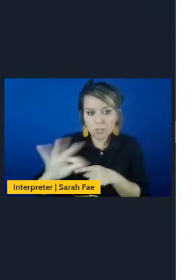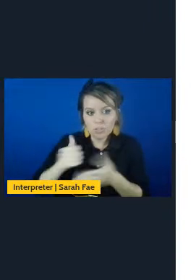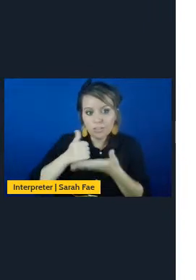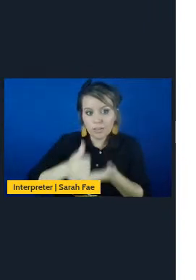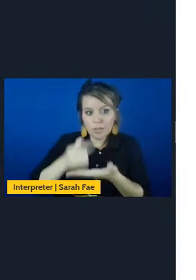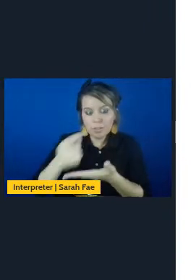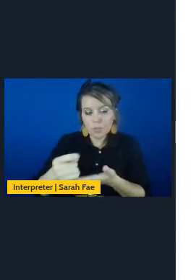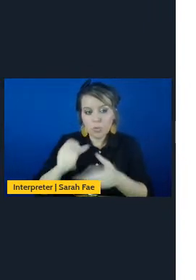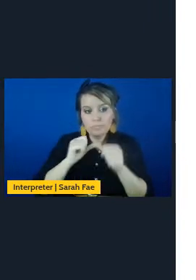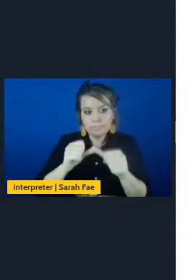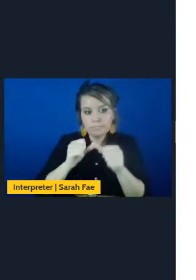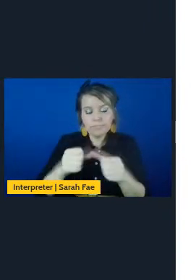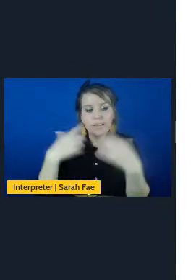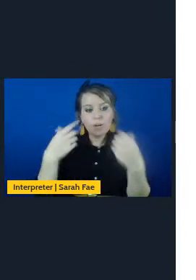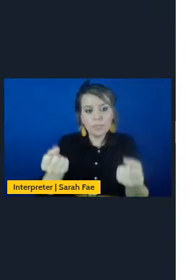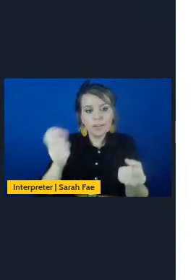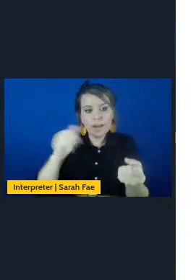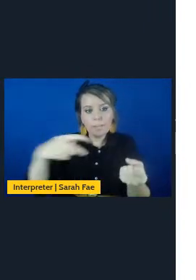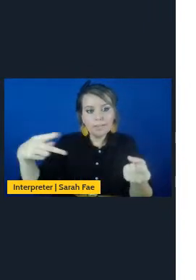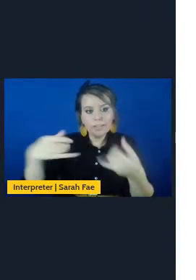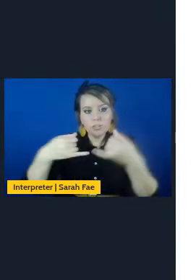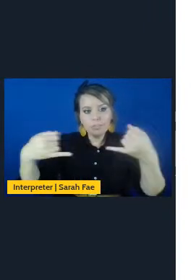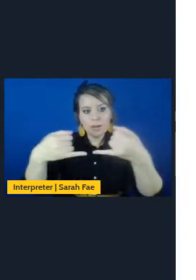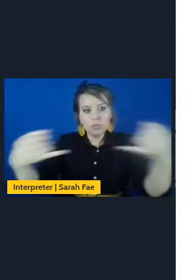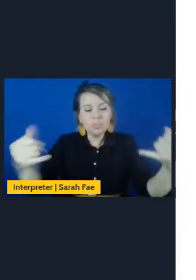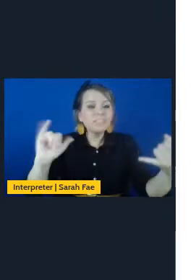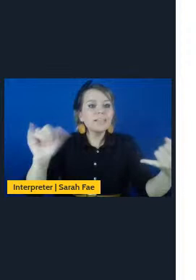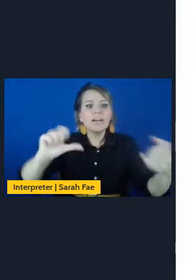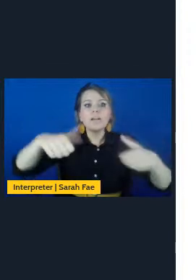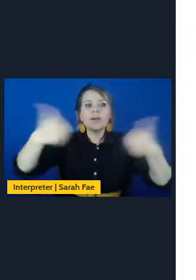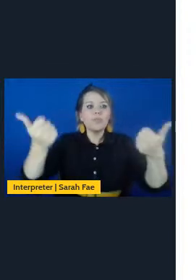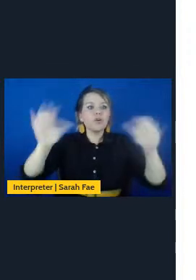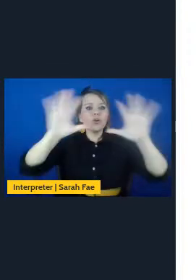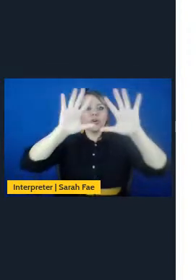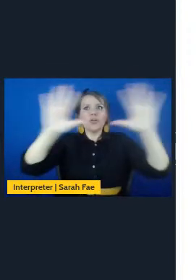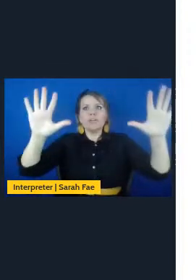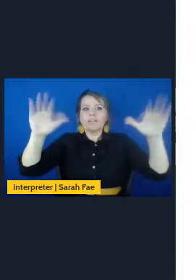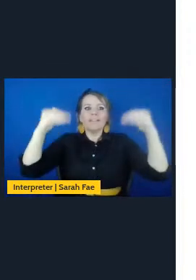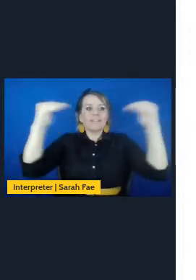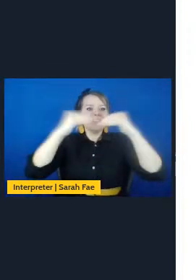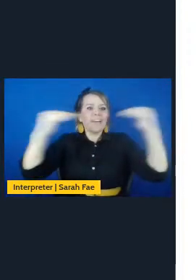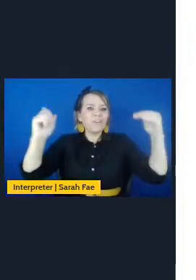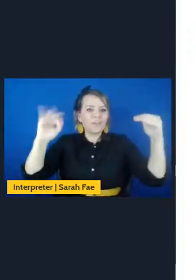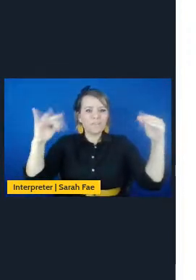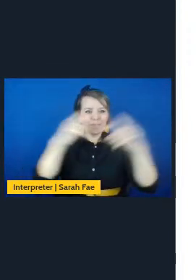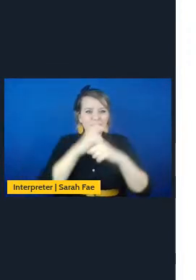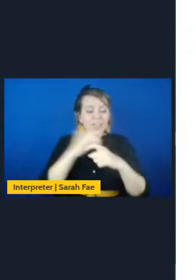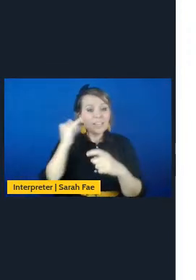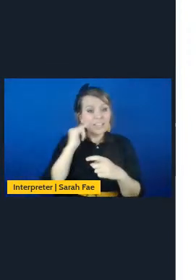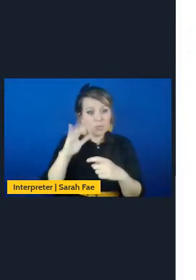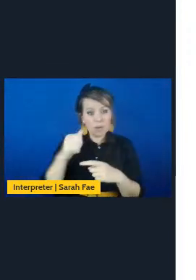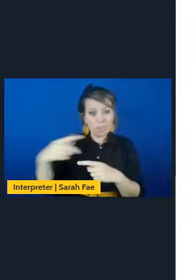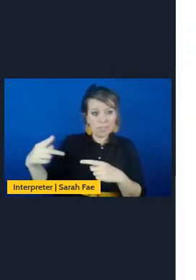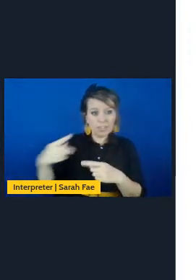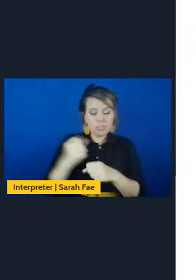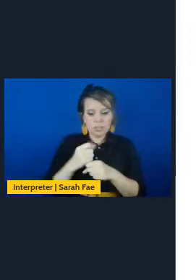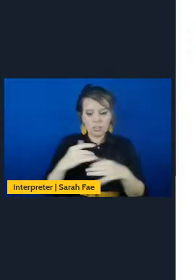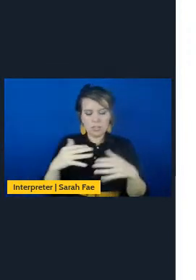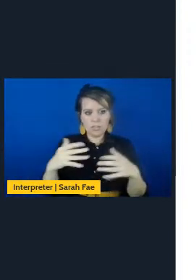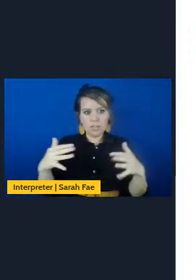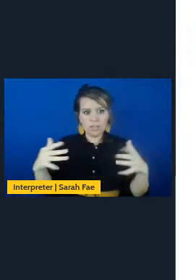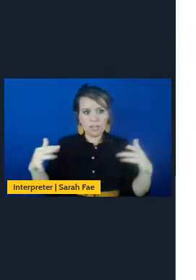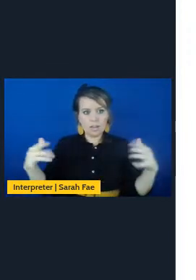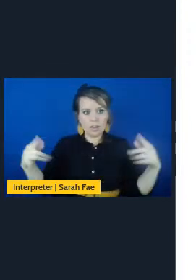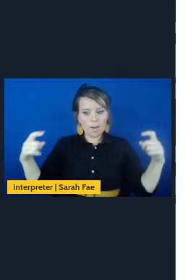healthy application boundaries, like another dimension, right? Because if your application grows to be too complex and too big, your deployments